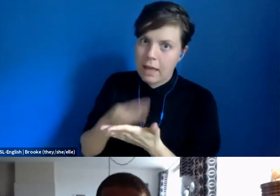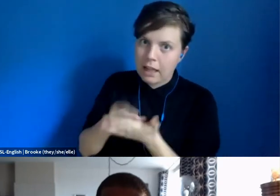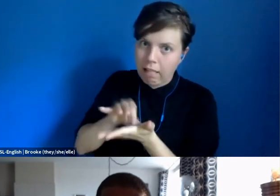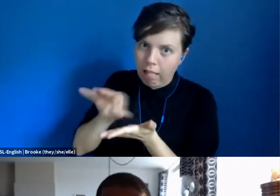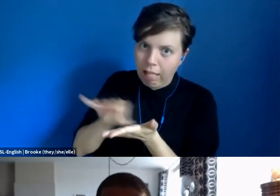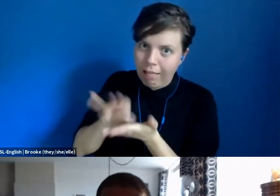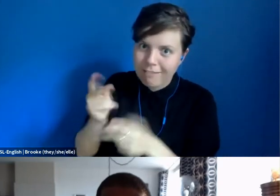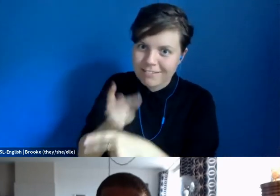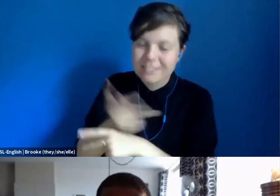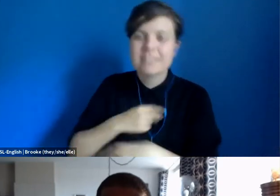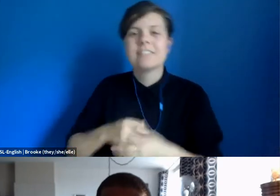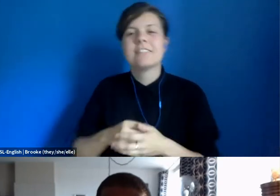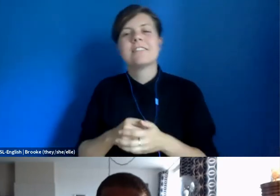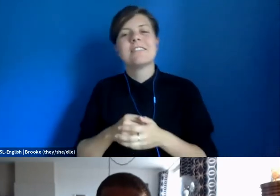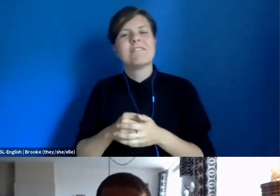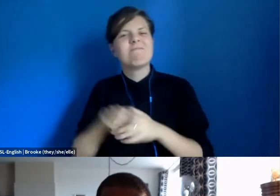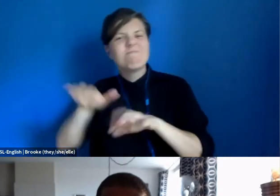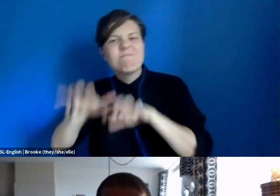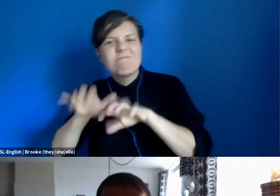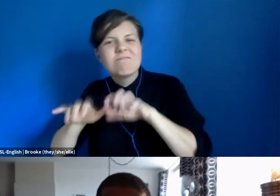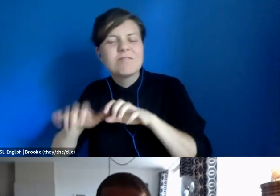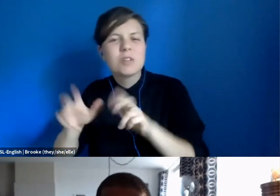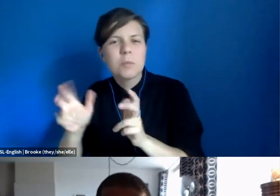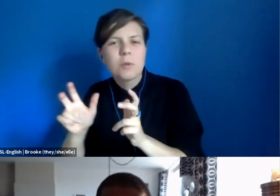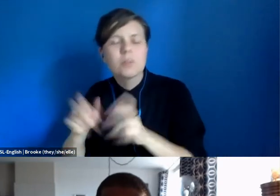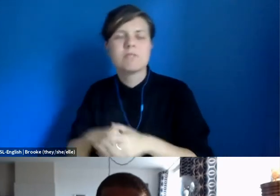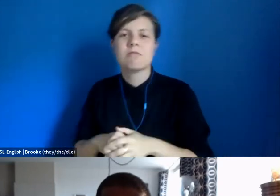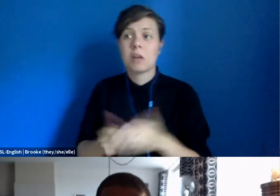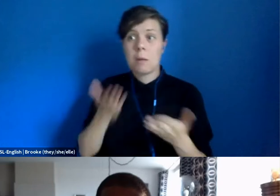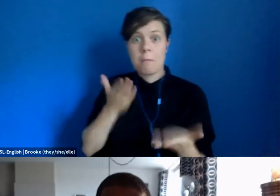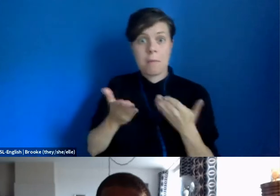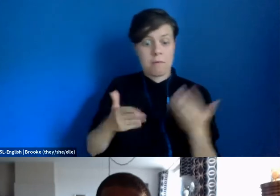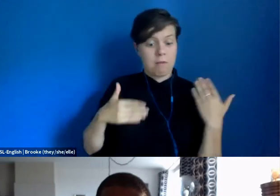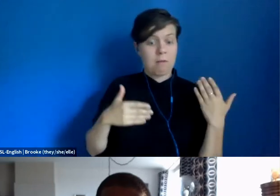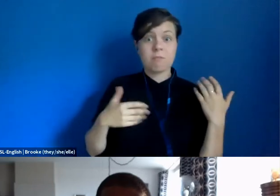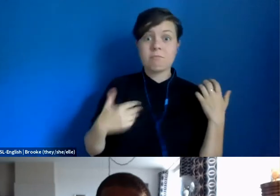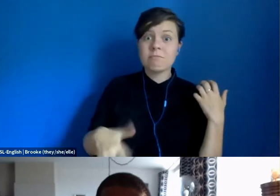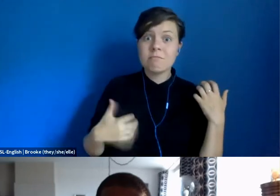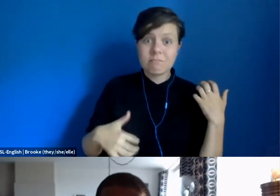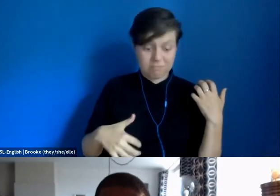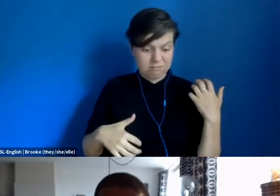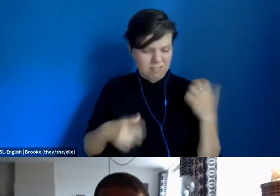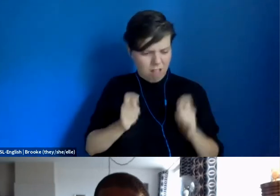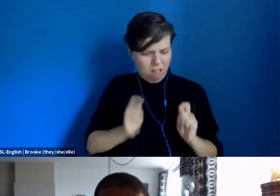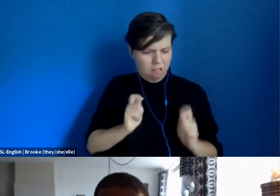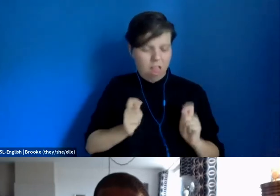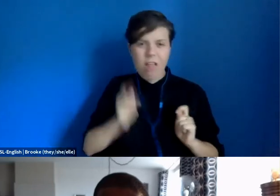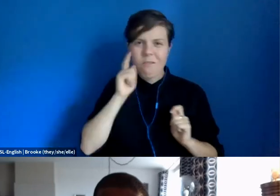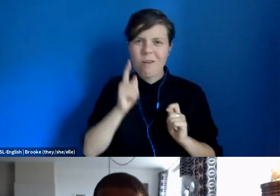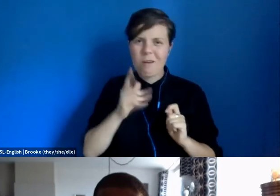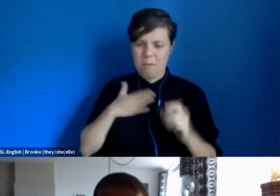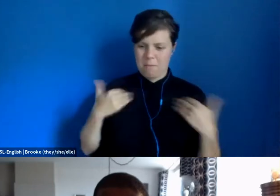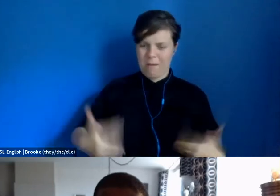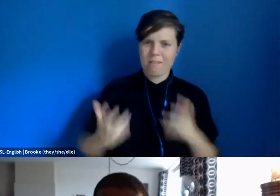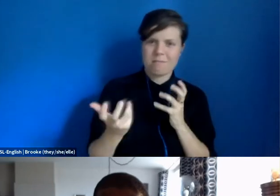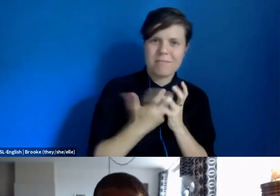as far as building their own instruments, perhaps having to hack existing instruments to make them accessible. And that's, you know, that counts whether you identify